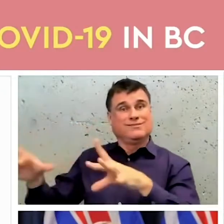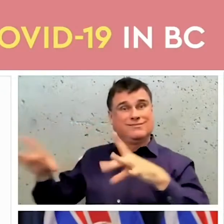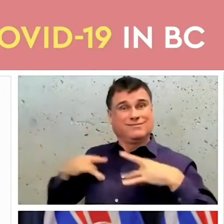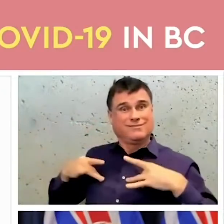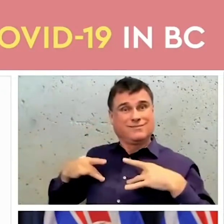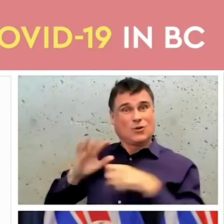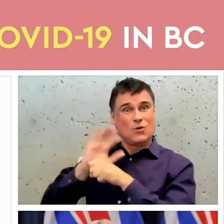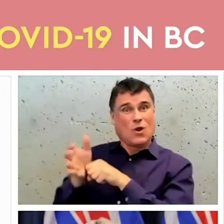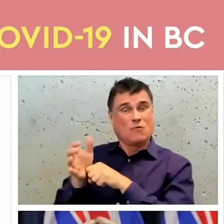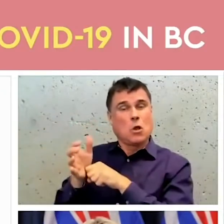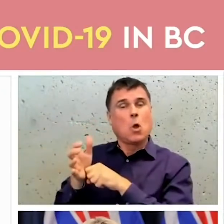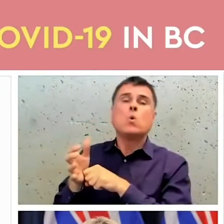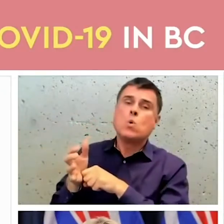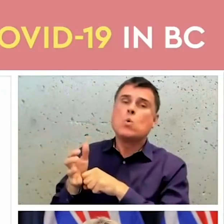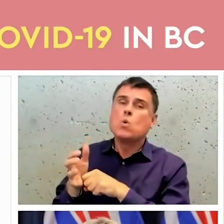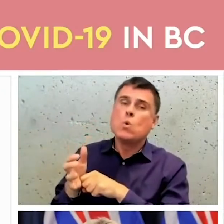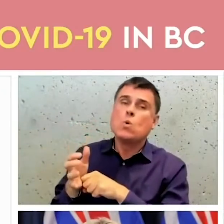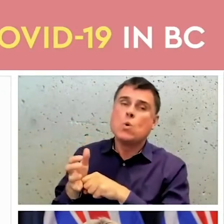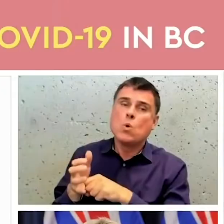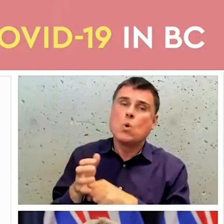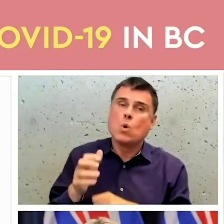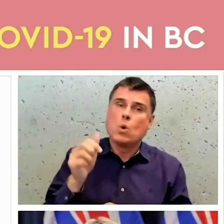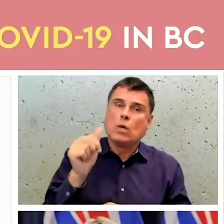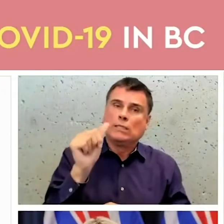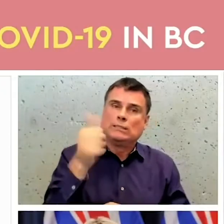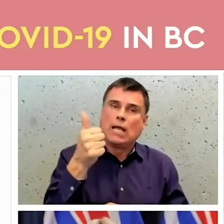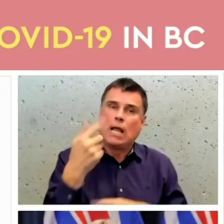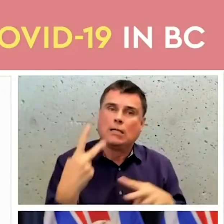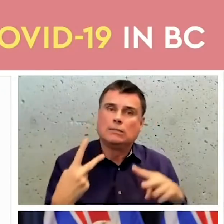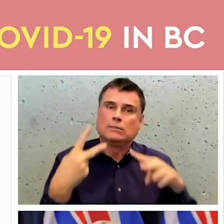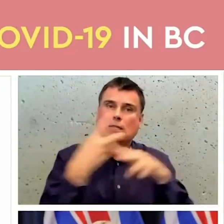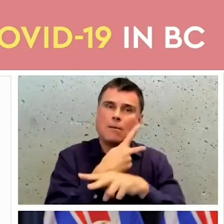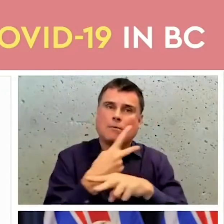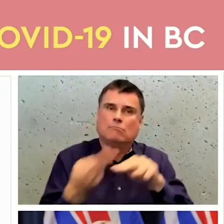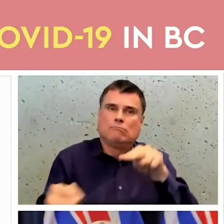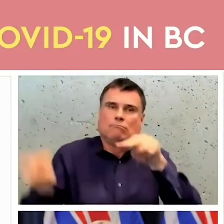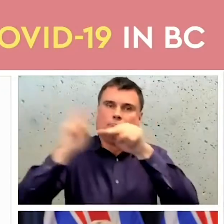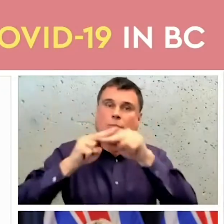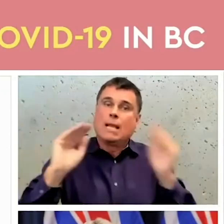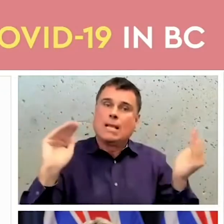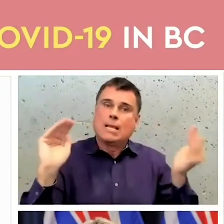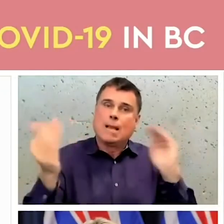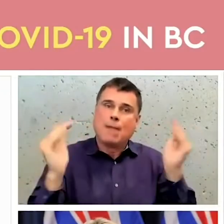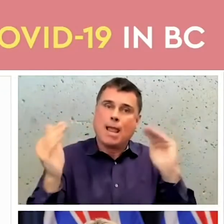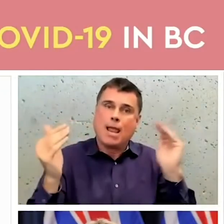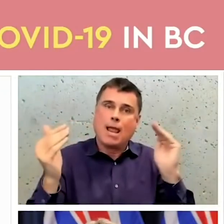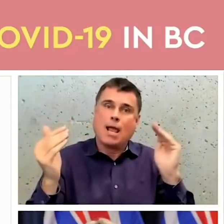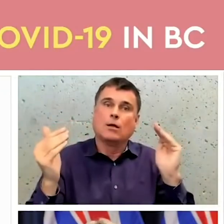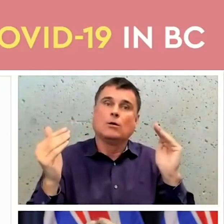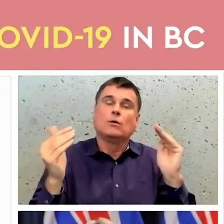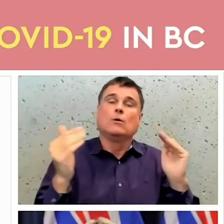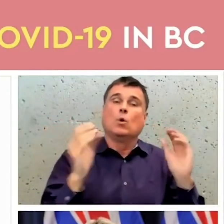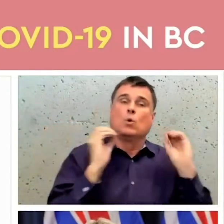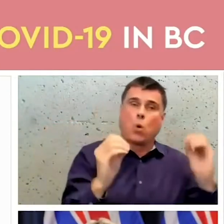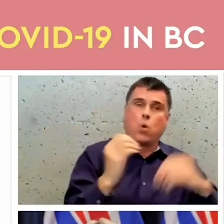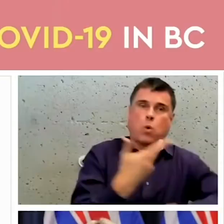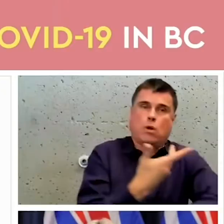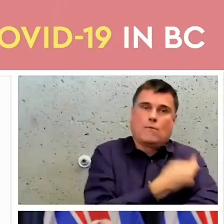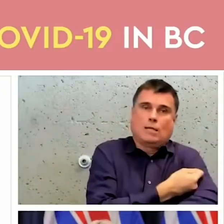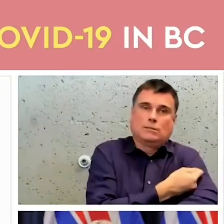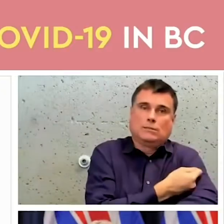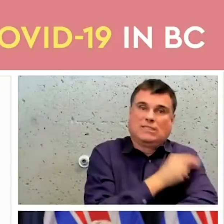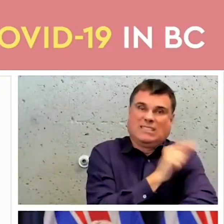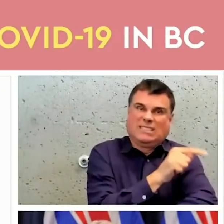10 times higher among those children 12 to 17 who are not vaccinated. So the rate is up to 4,000